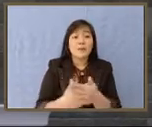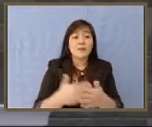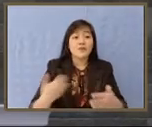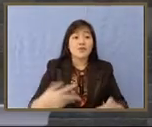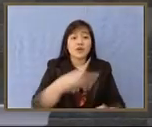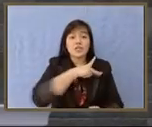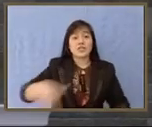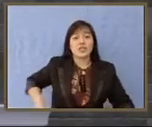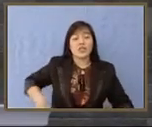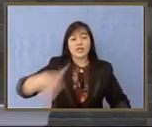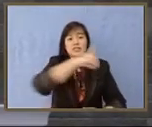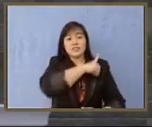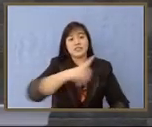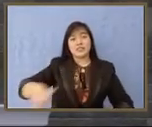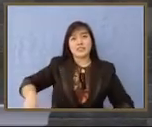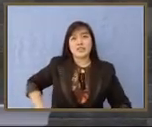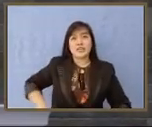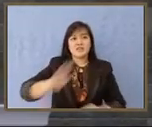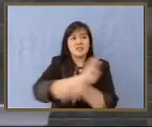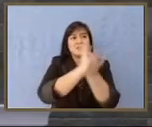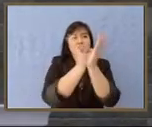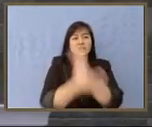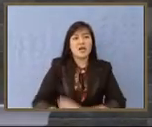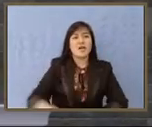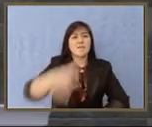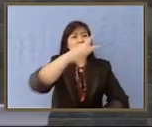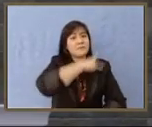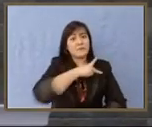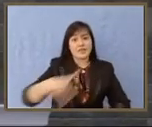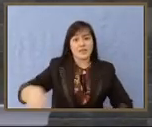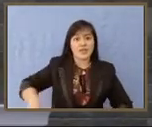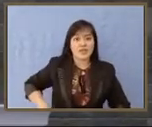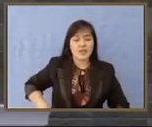David ng Judah. Alright, so